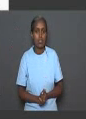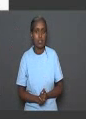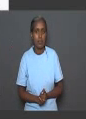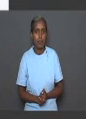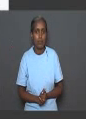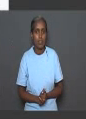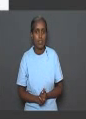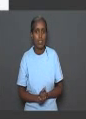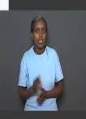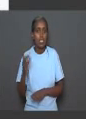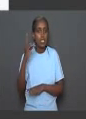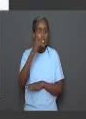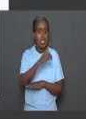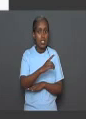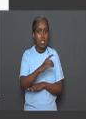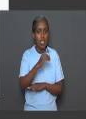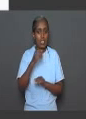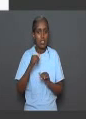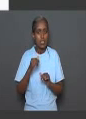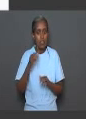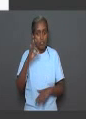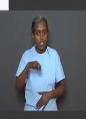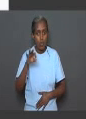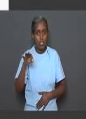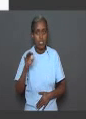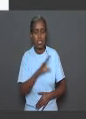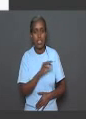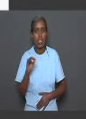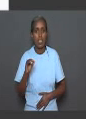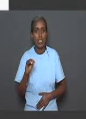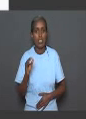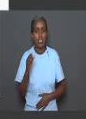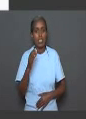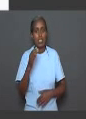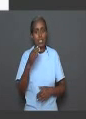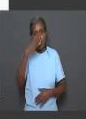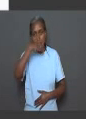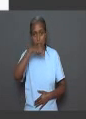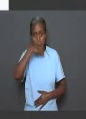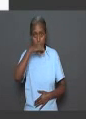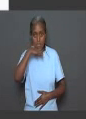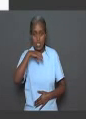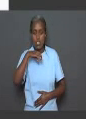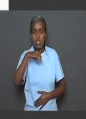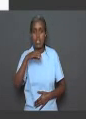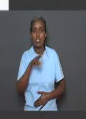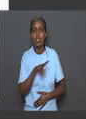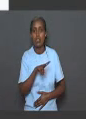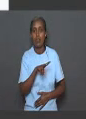The days are the frequency and the temperatures are the